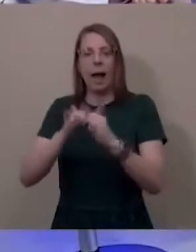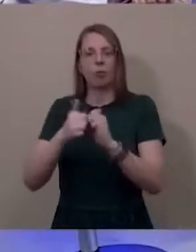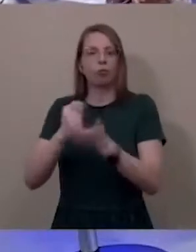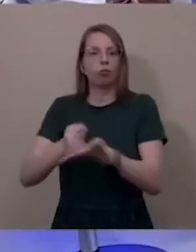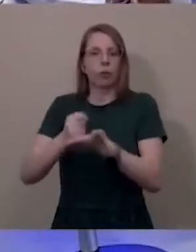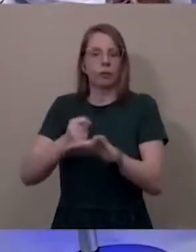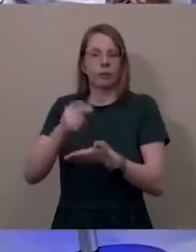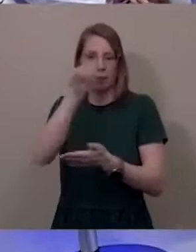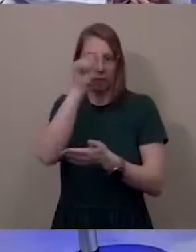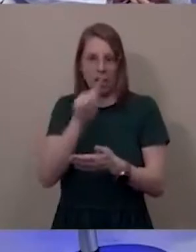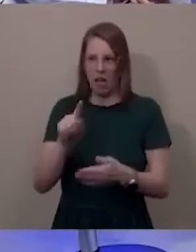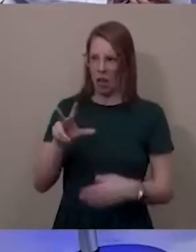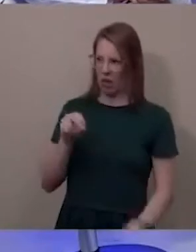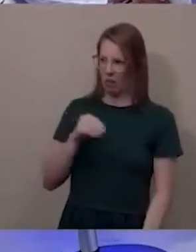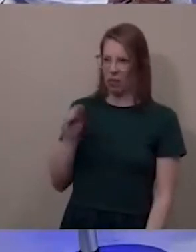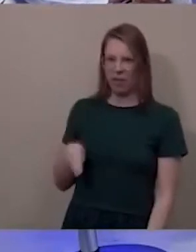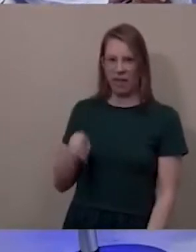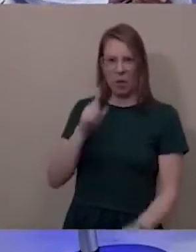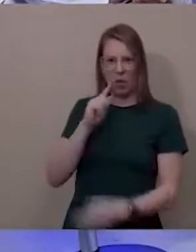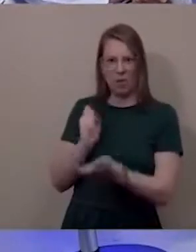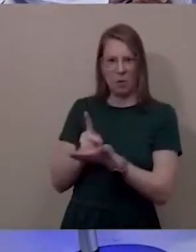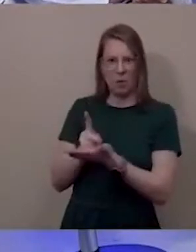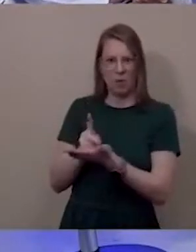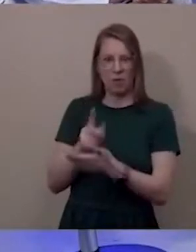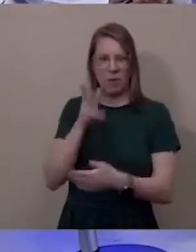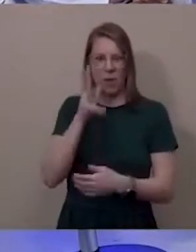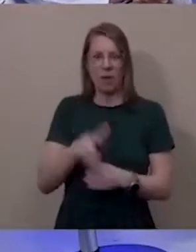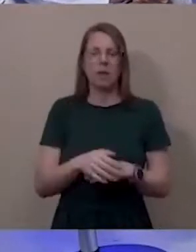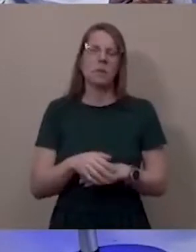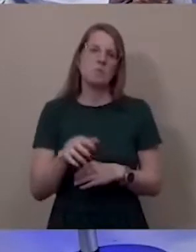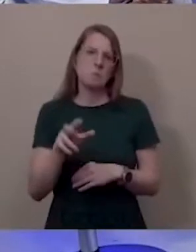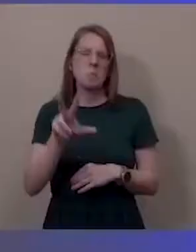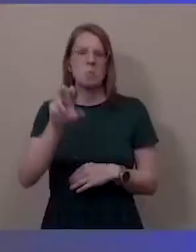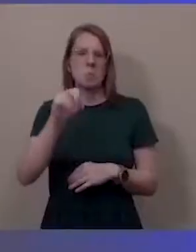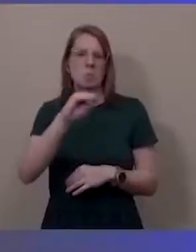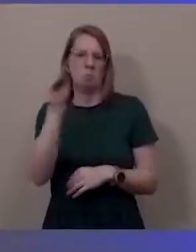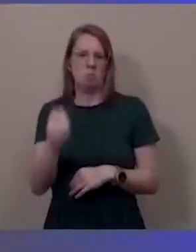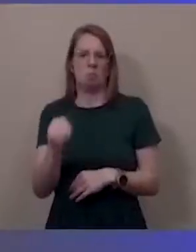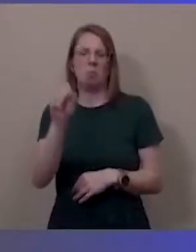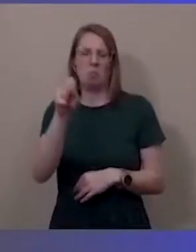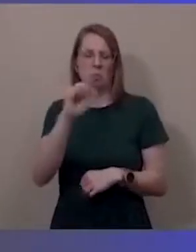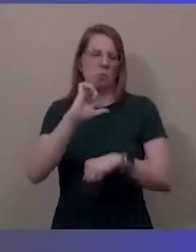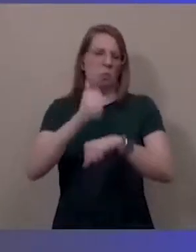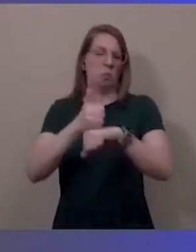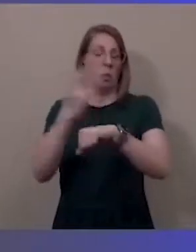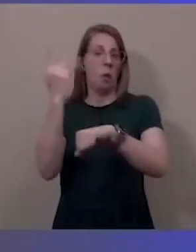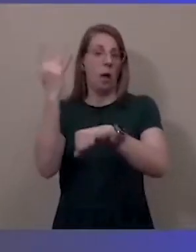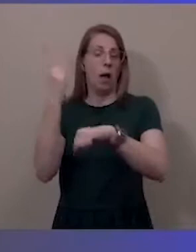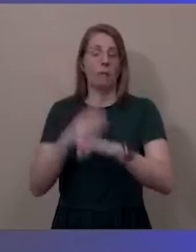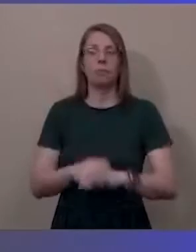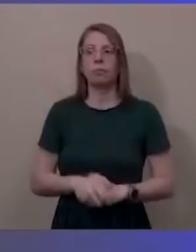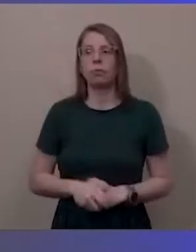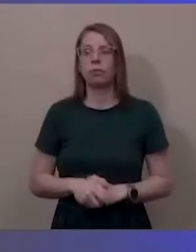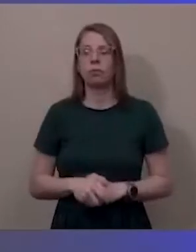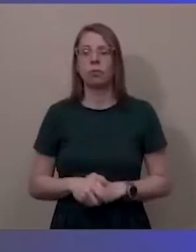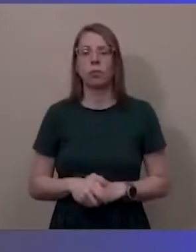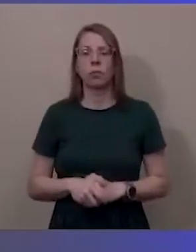a 30% chance that it'll be approved? Yeah, I put it at 30%, and the reason why is the